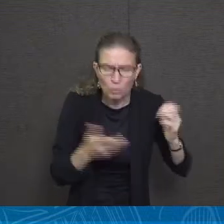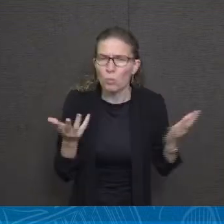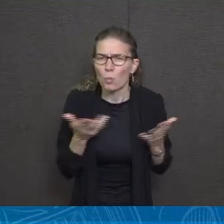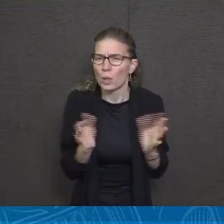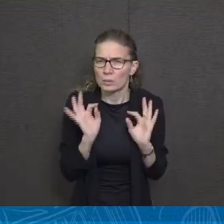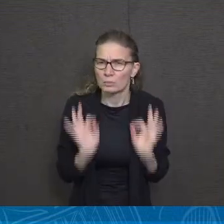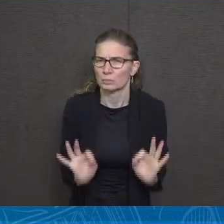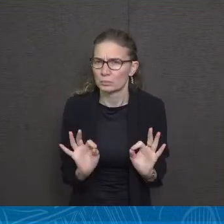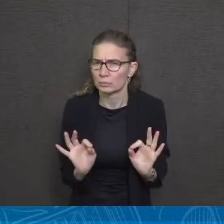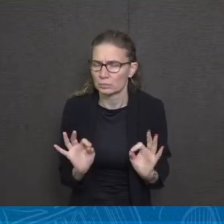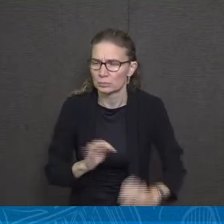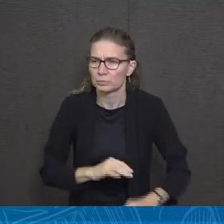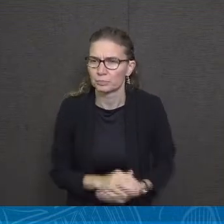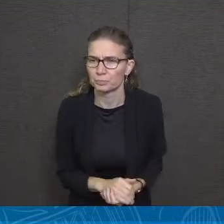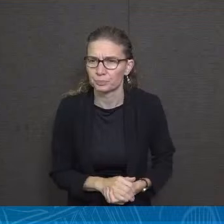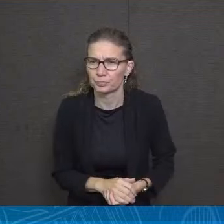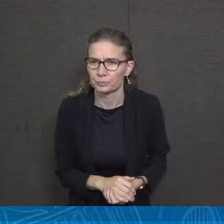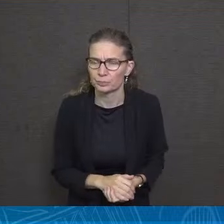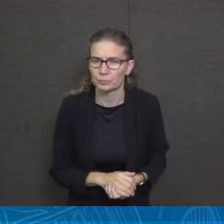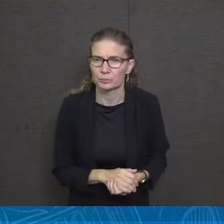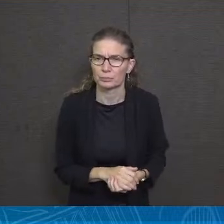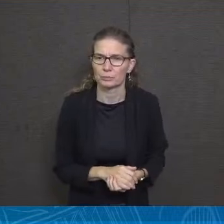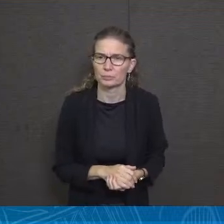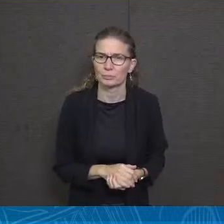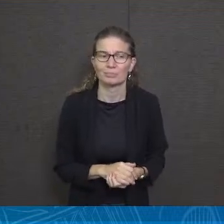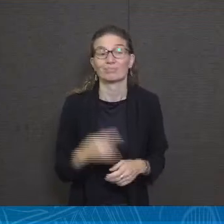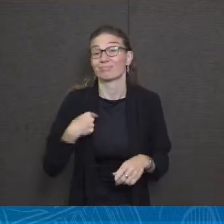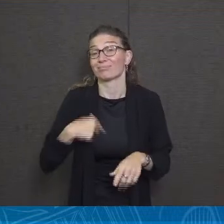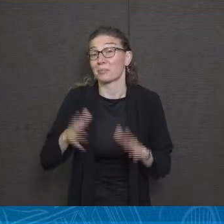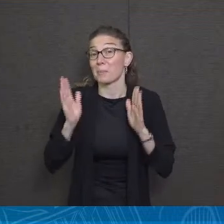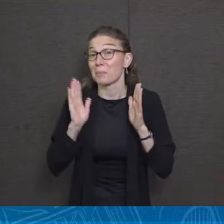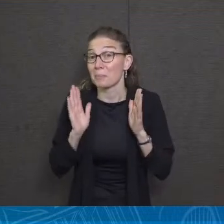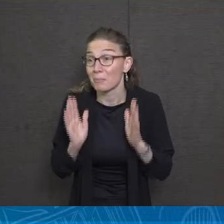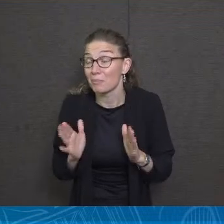the question of due diligence was called into question.